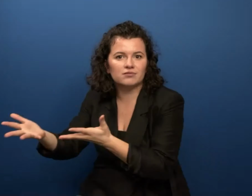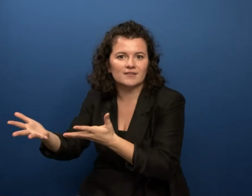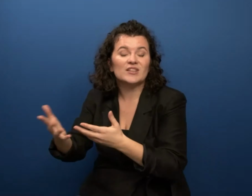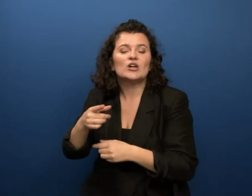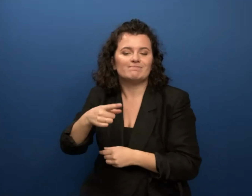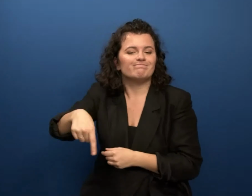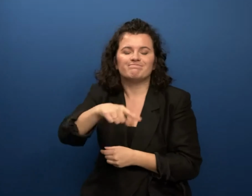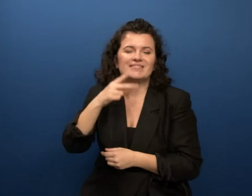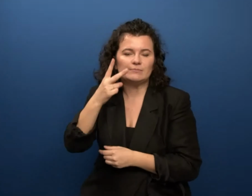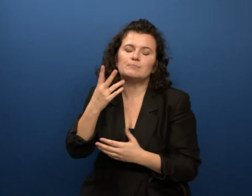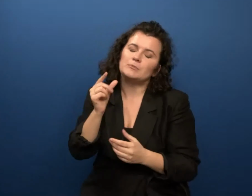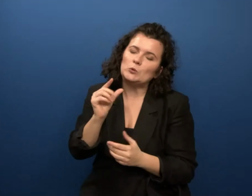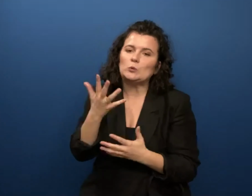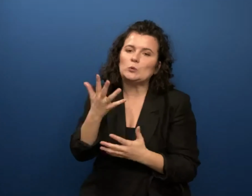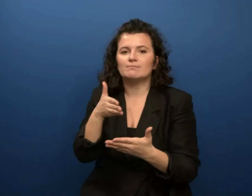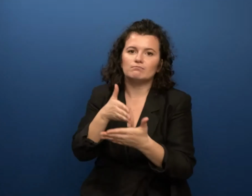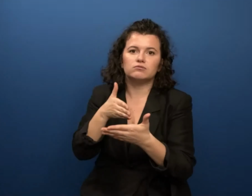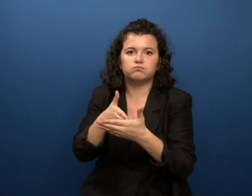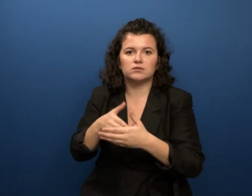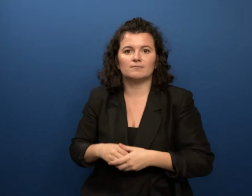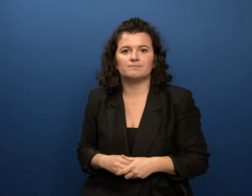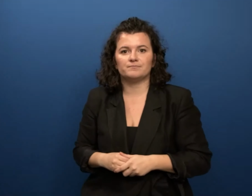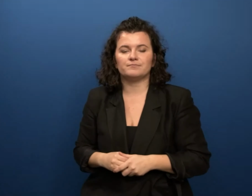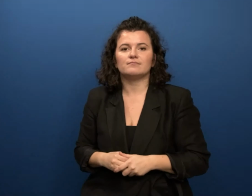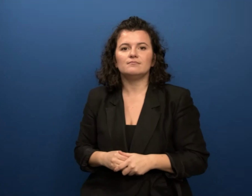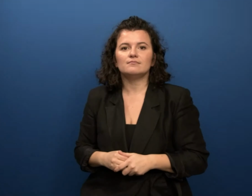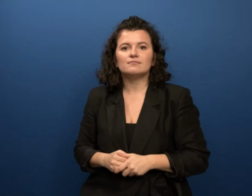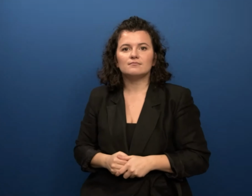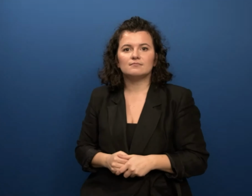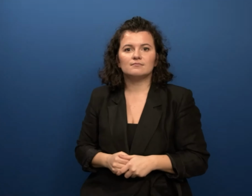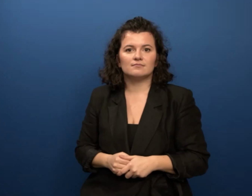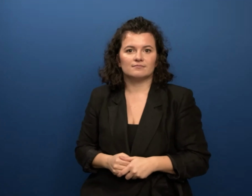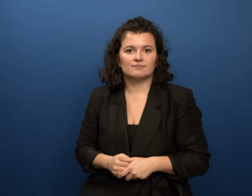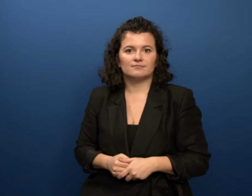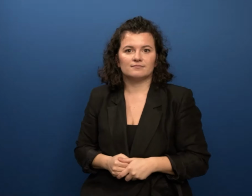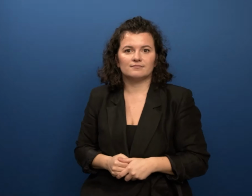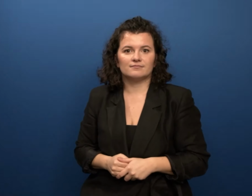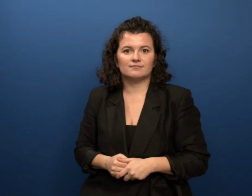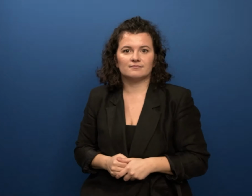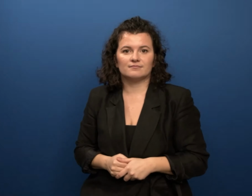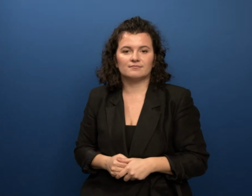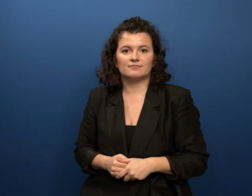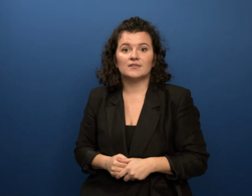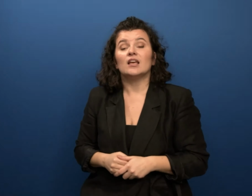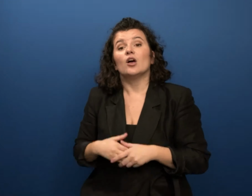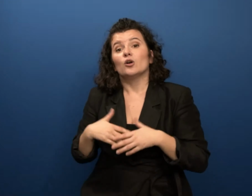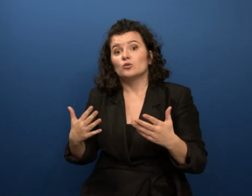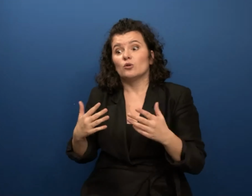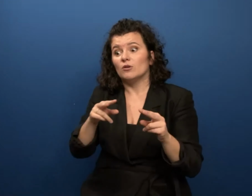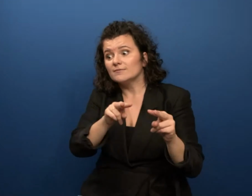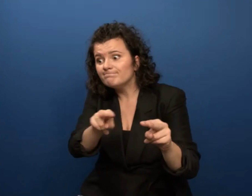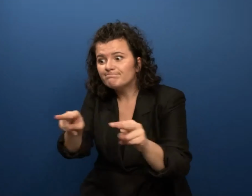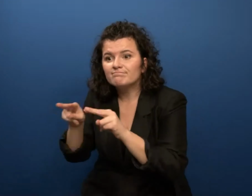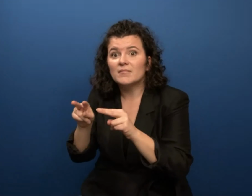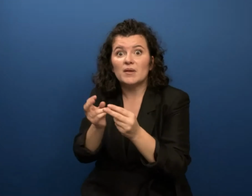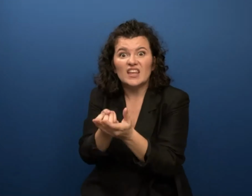able to, maybe with future going forward, is that we will be able to do data collection and know who has